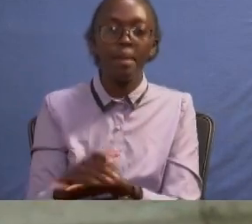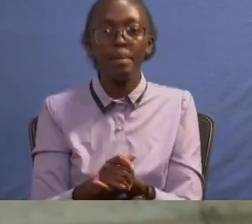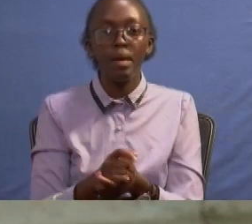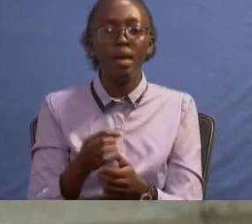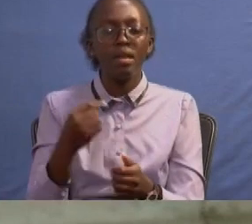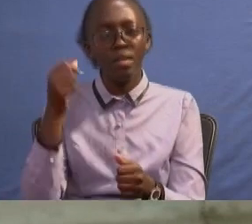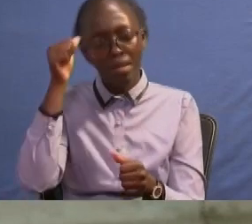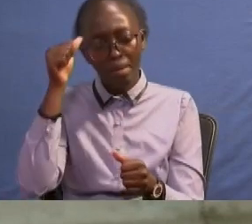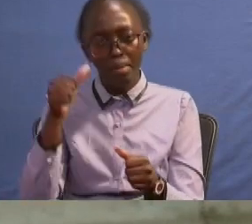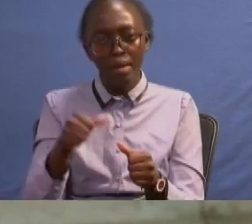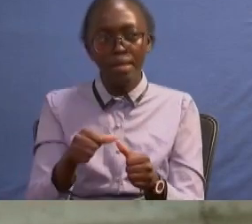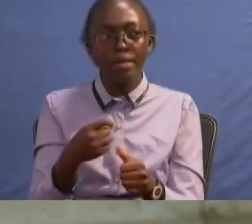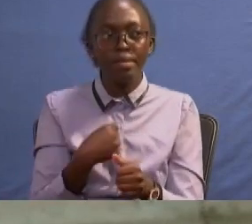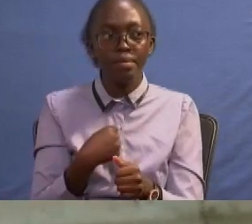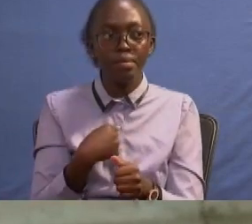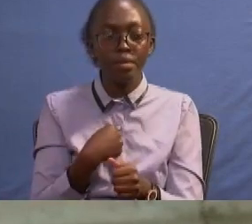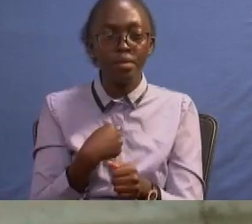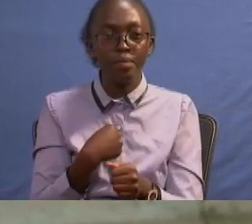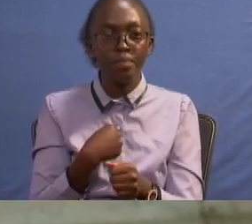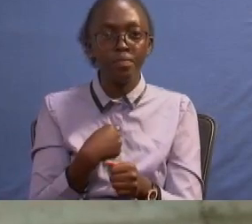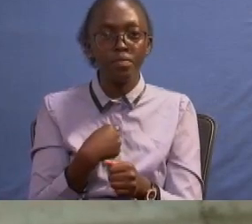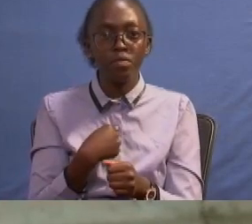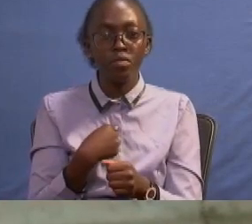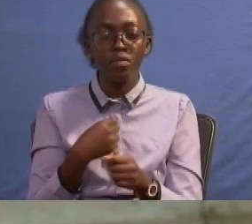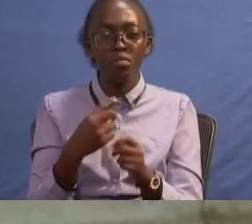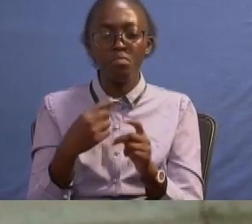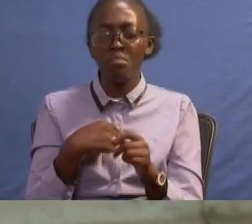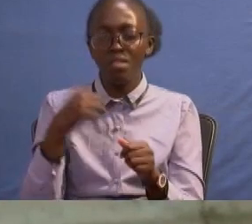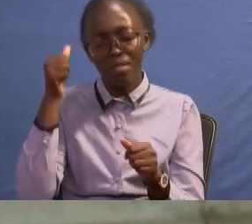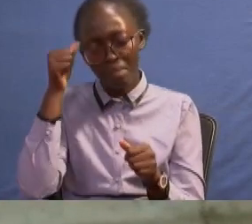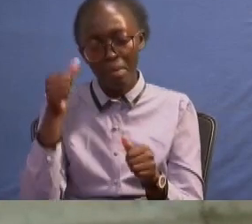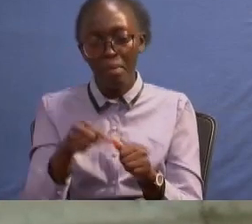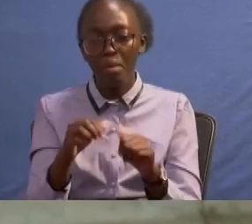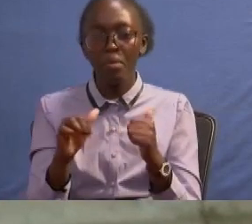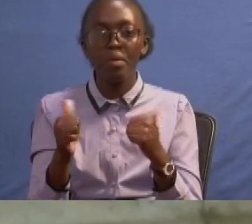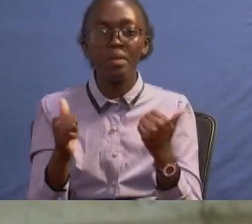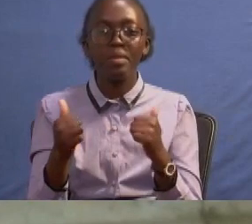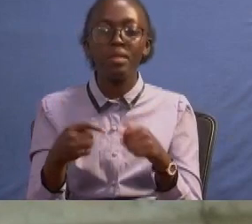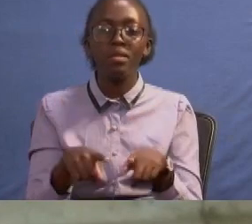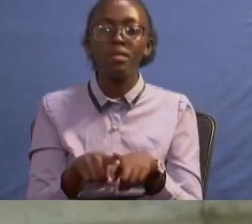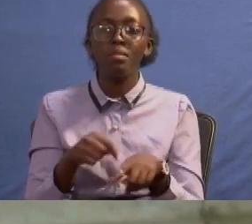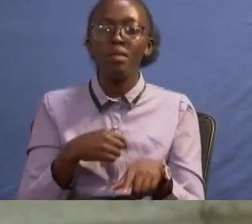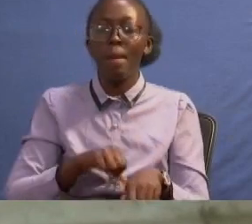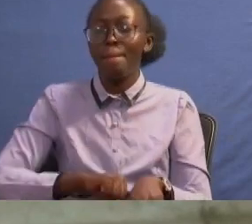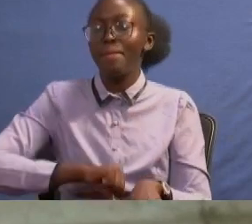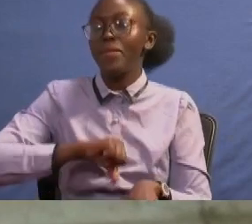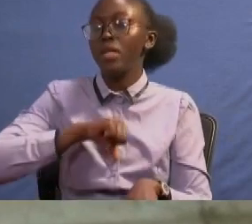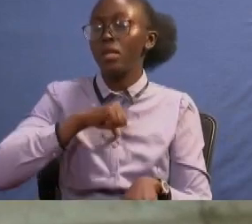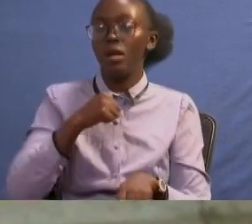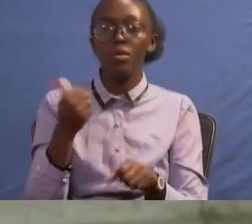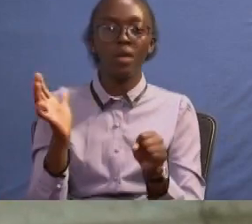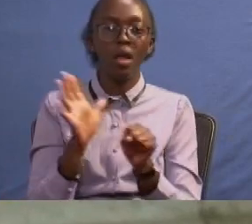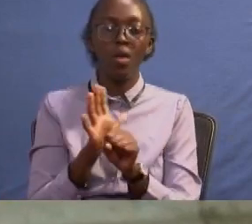reminded me, and it was very nostalgic, and I must say I am very, very proud of my